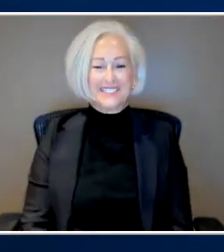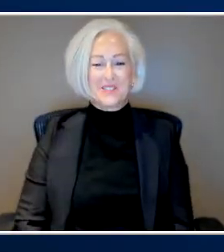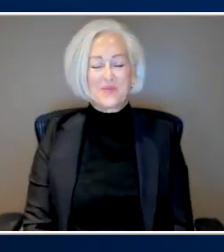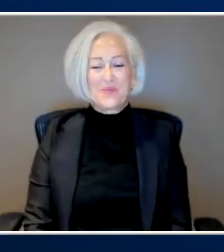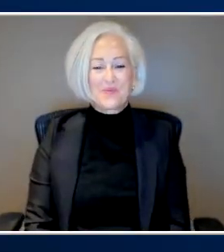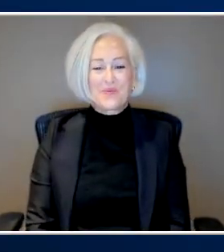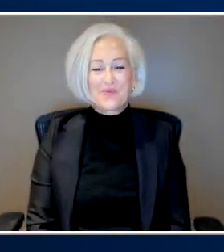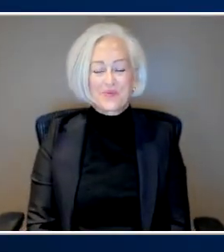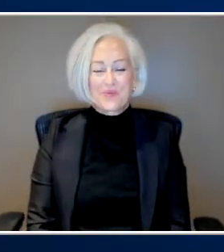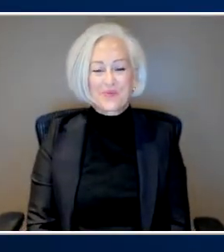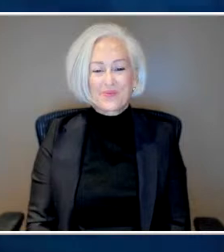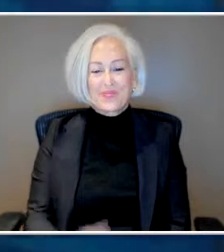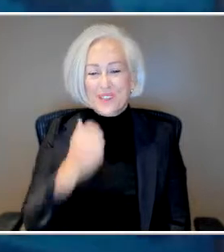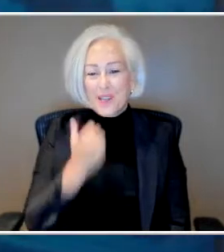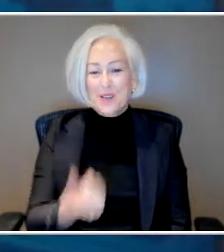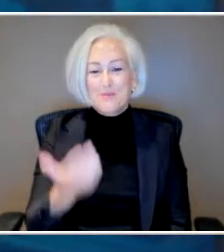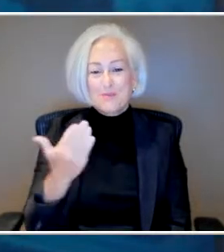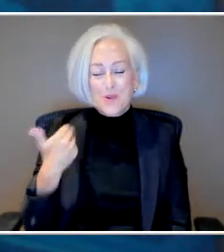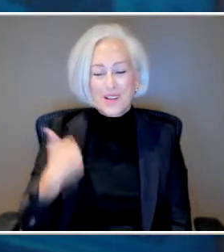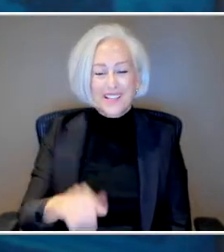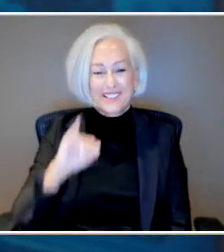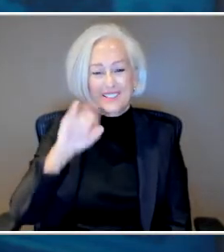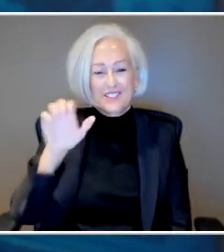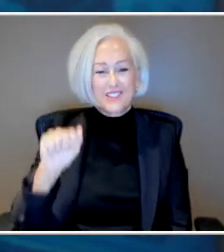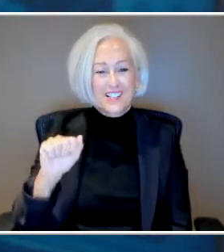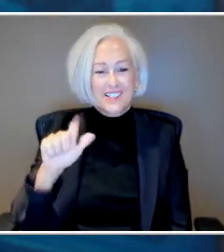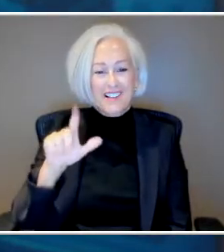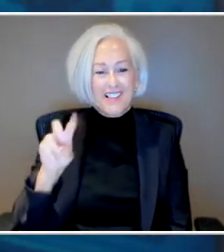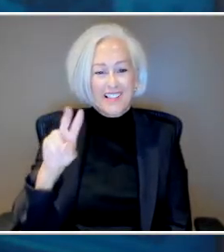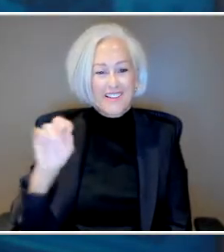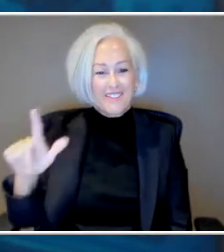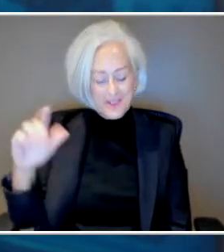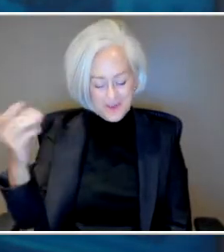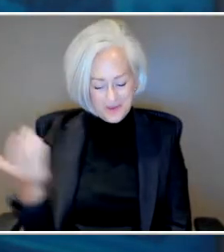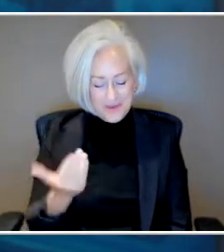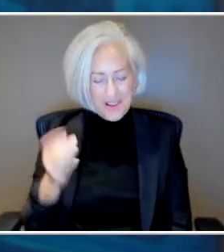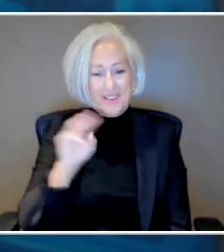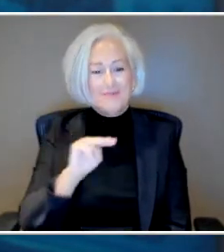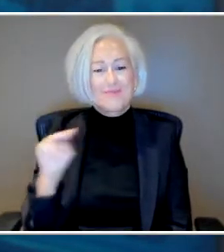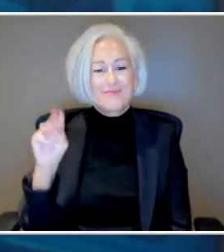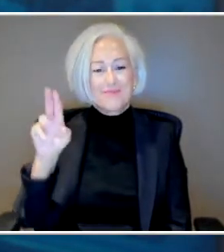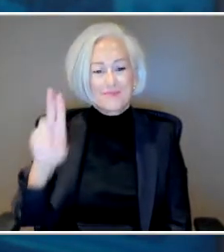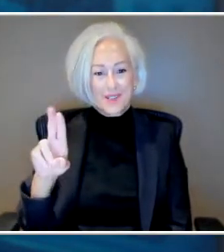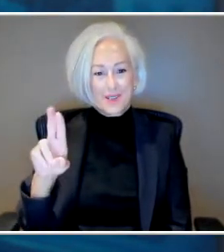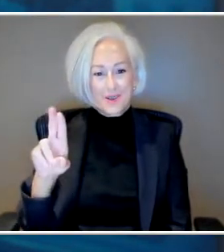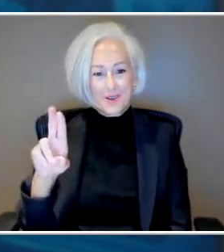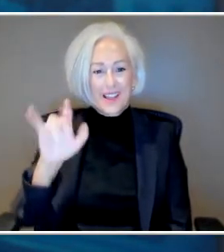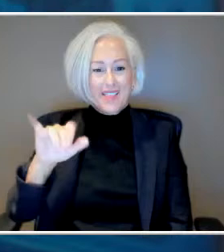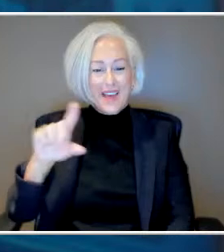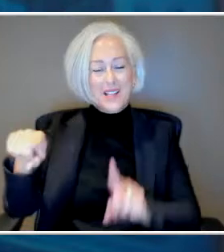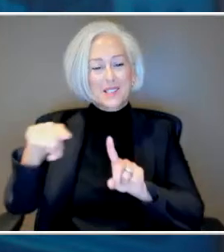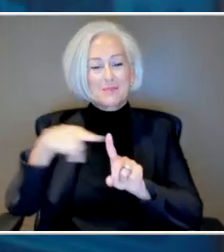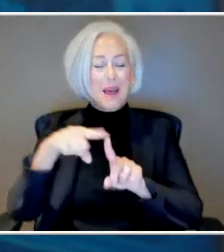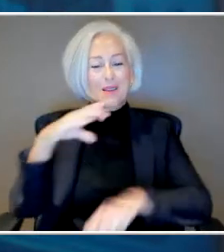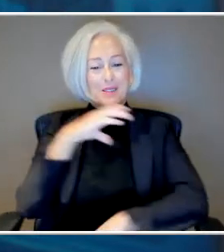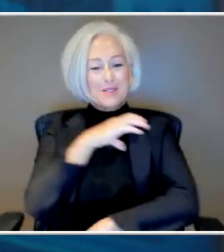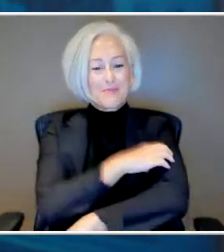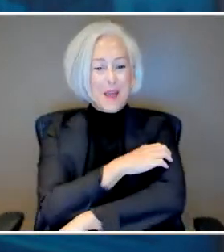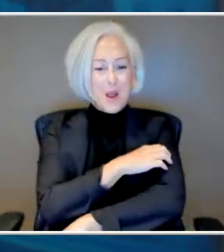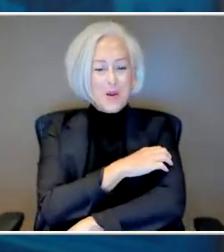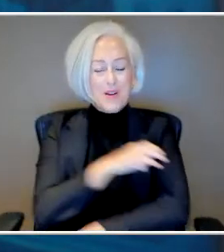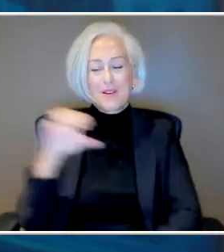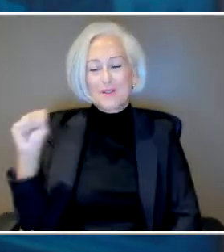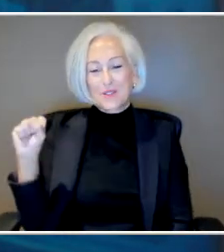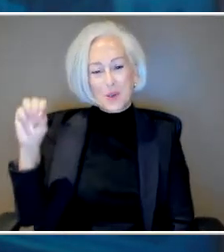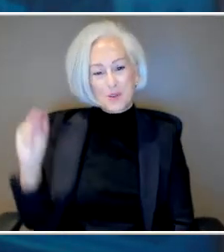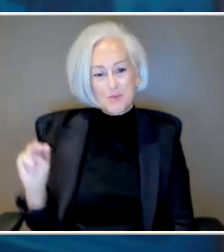Good morning, I'm Jessica Lovell, and welcome to the Morning Medical Update. Call it the positive power of social media. When Jill Shahan reached